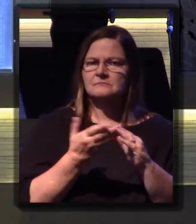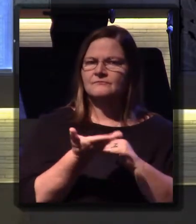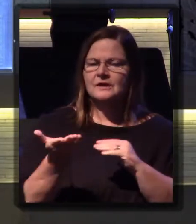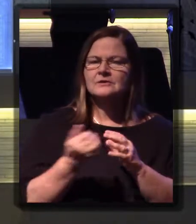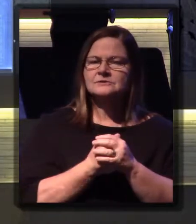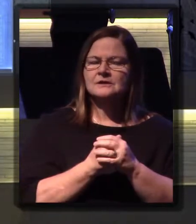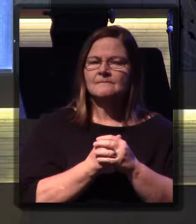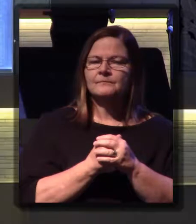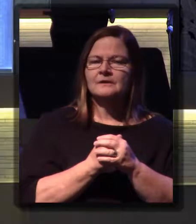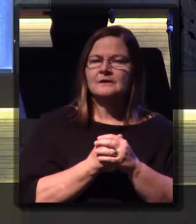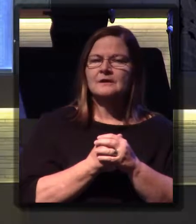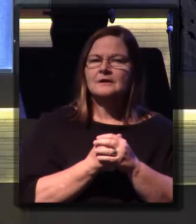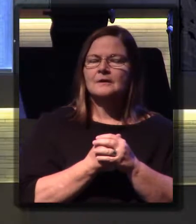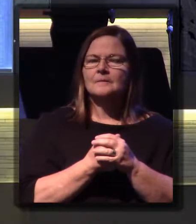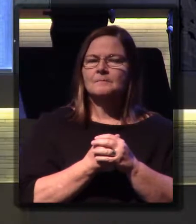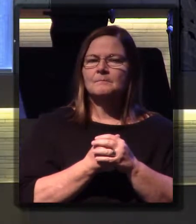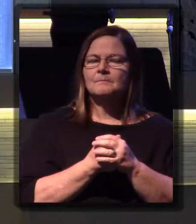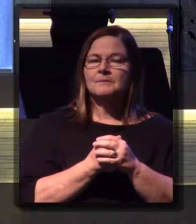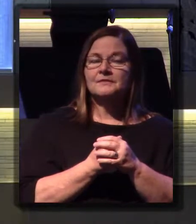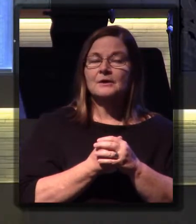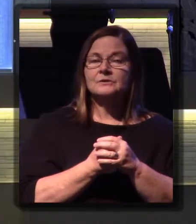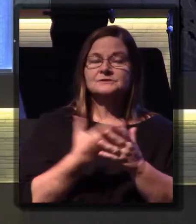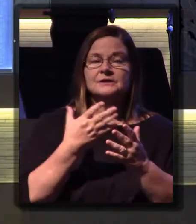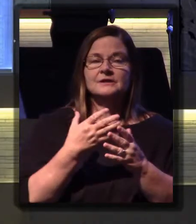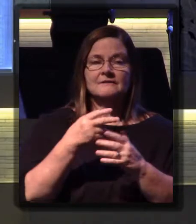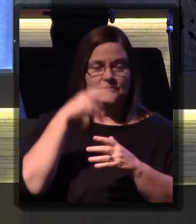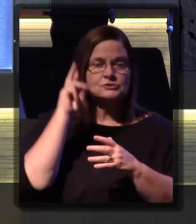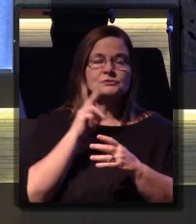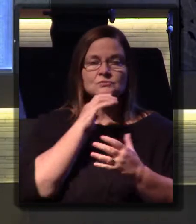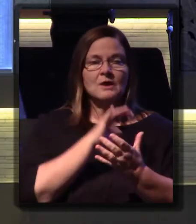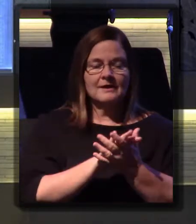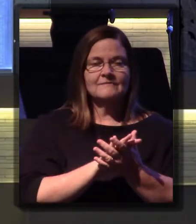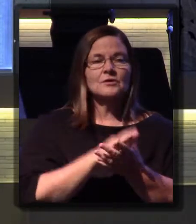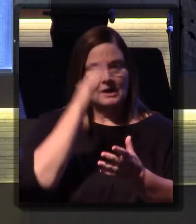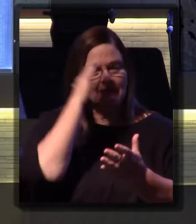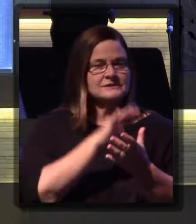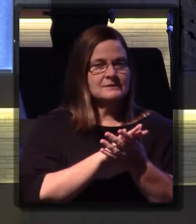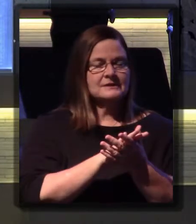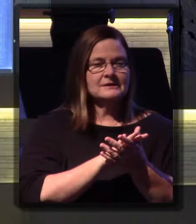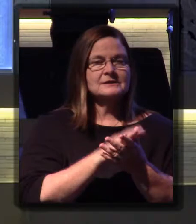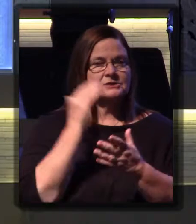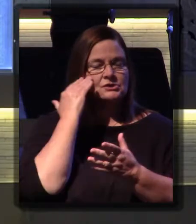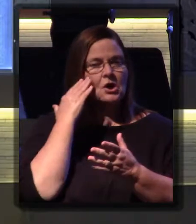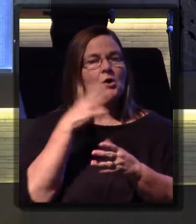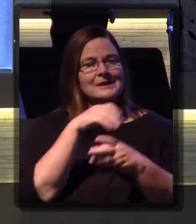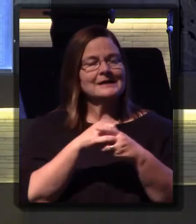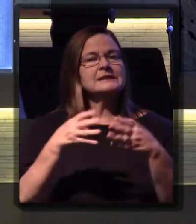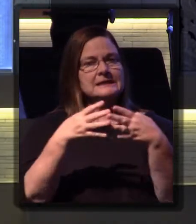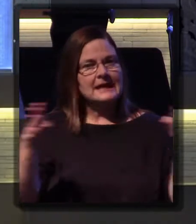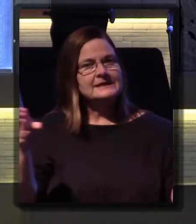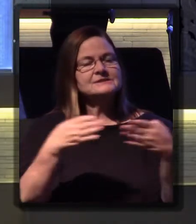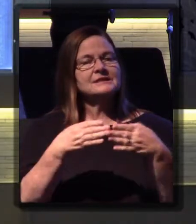of the town, but Proverbs 31 tells us of the virtuous wife, and because of